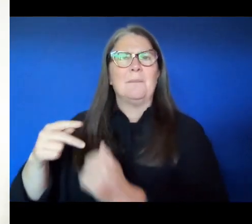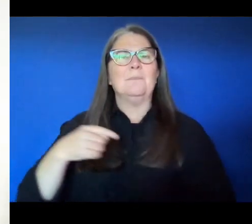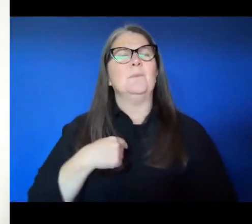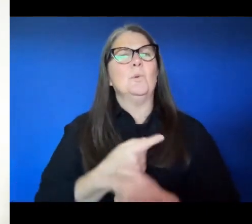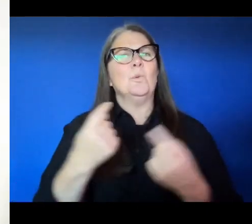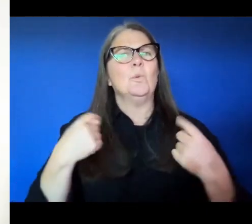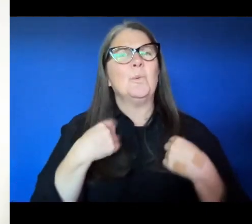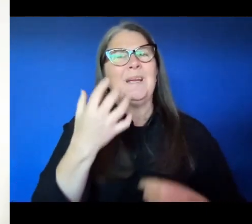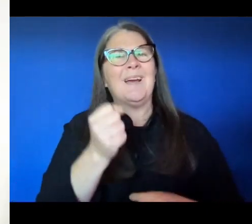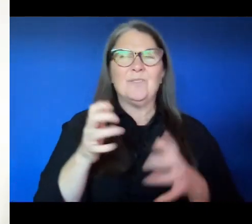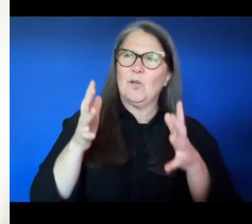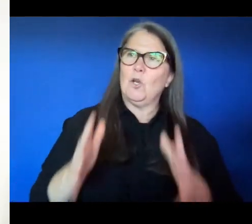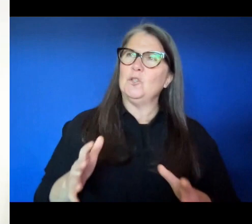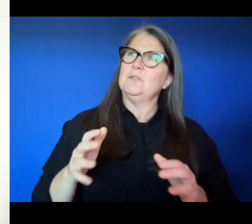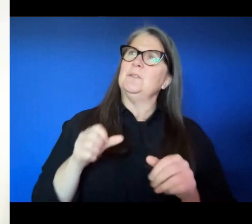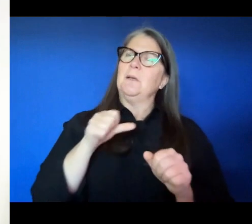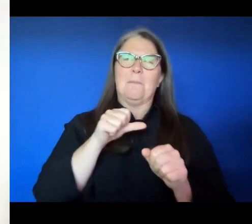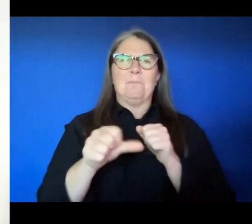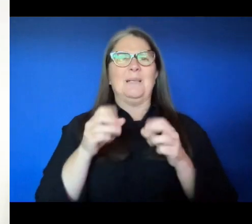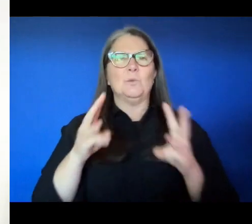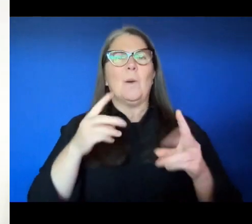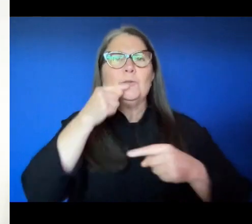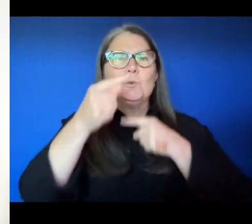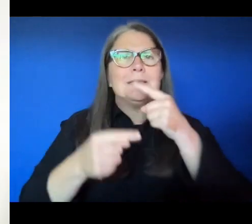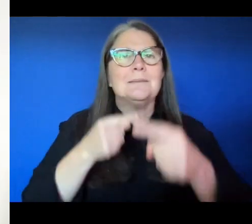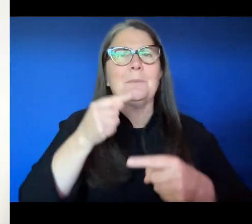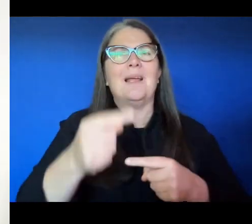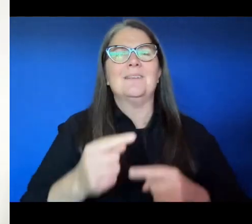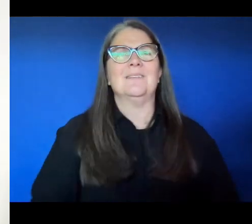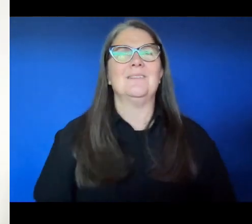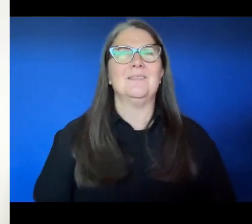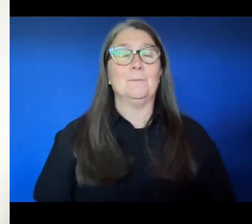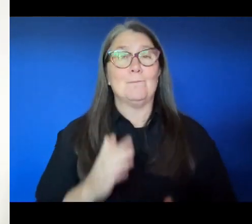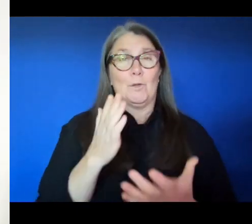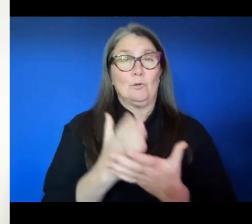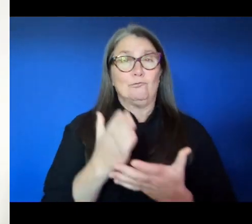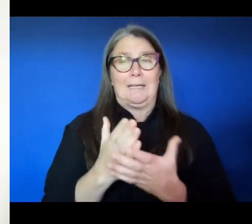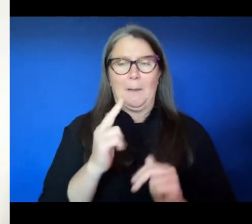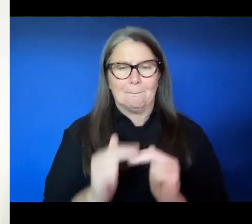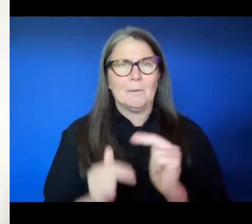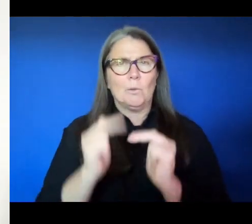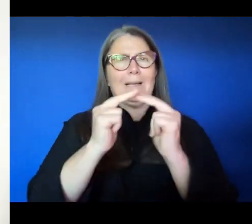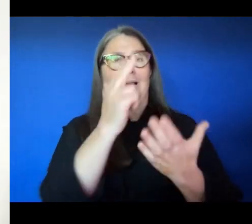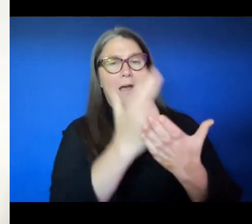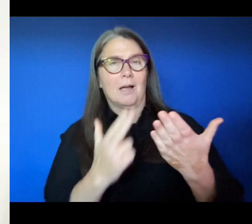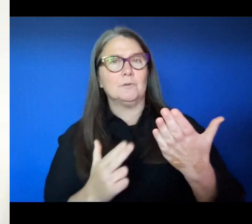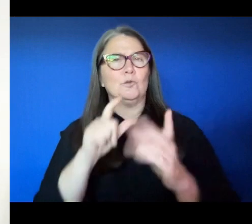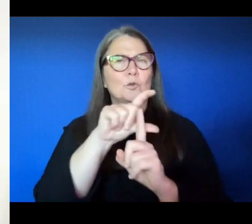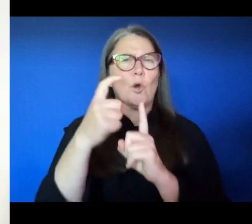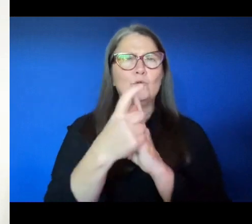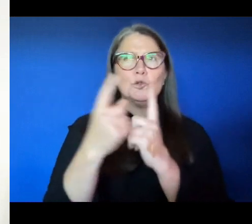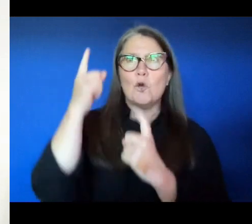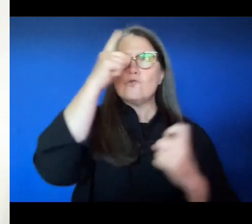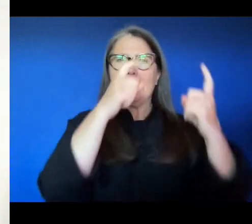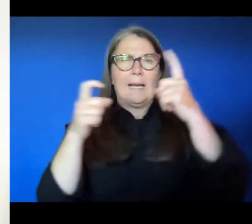I guess the best way to say this is it's really building the arts, culture and creativity ecology for this